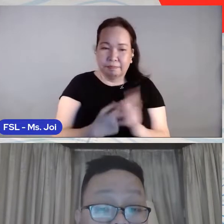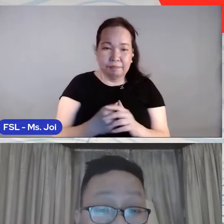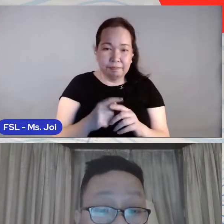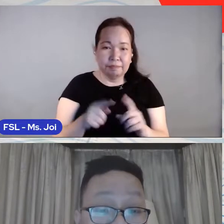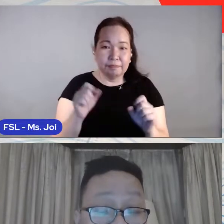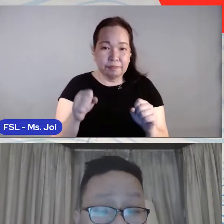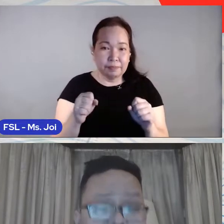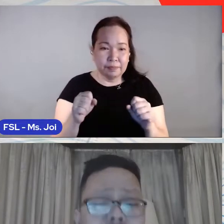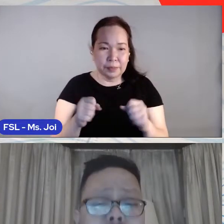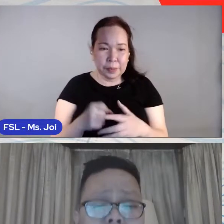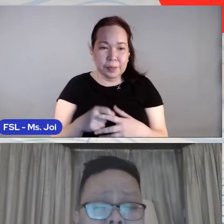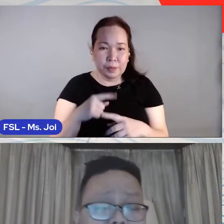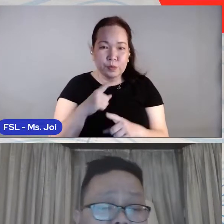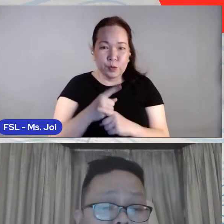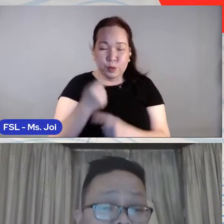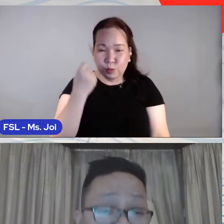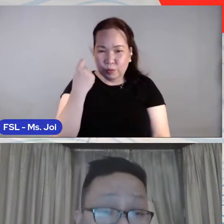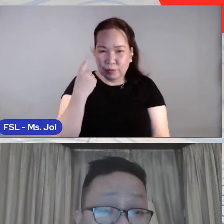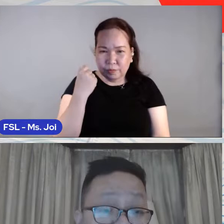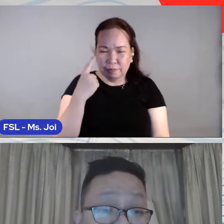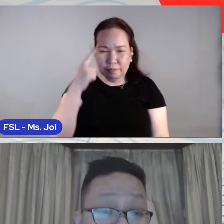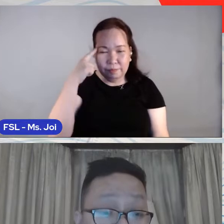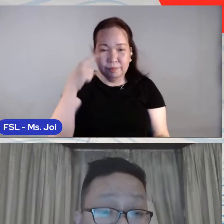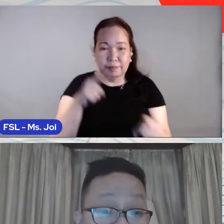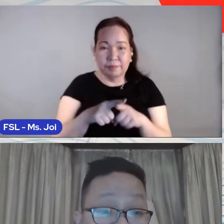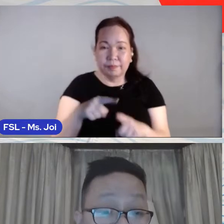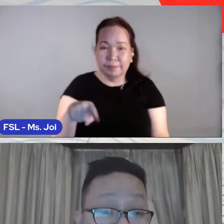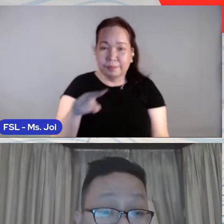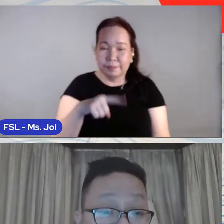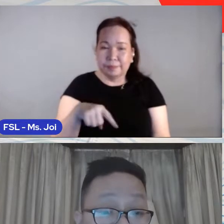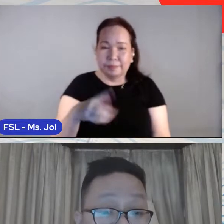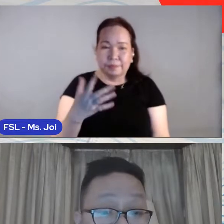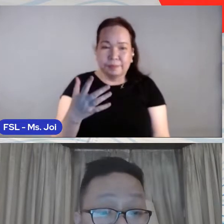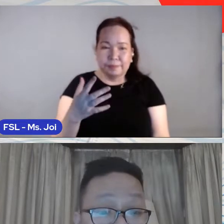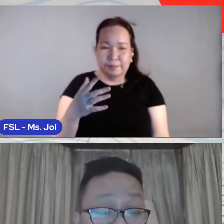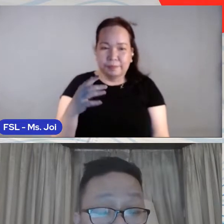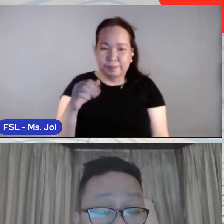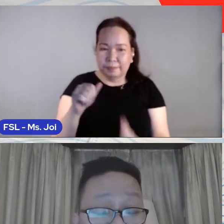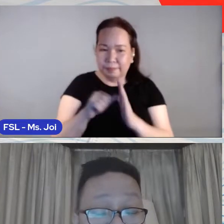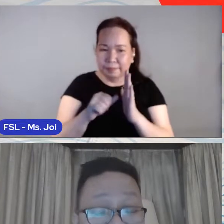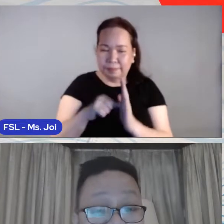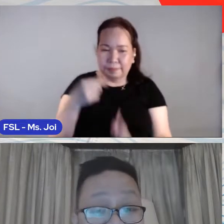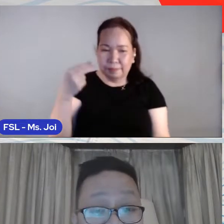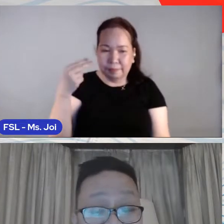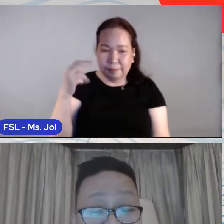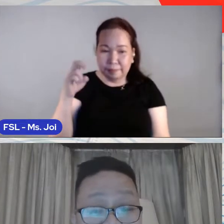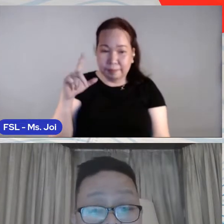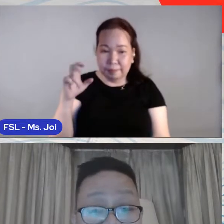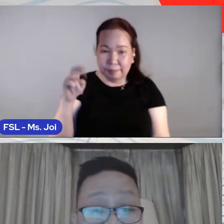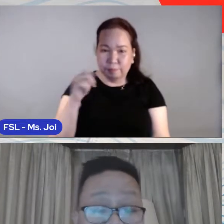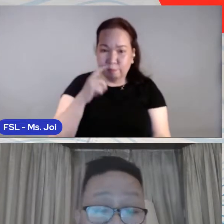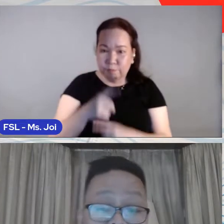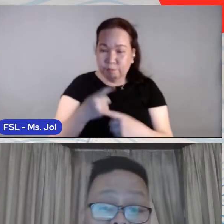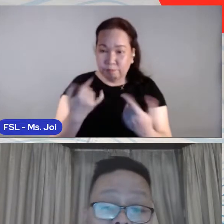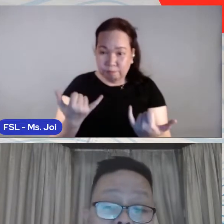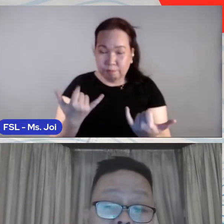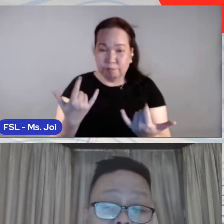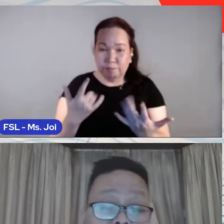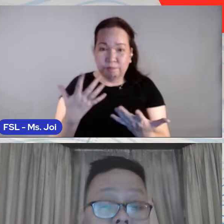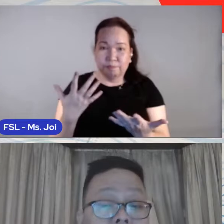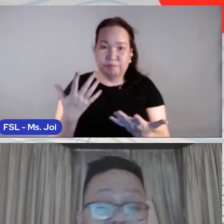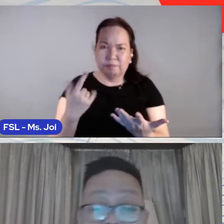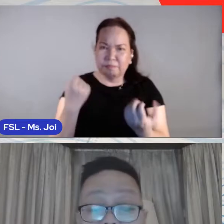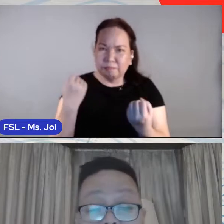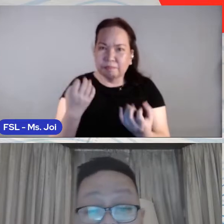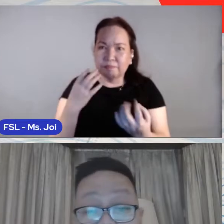agree with Attorney Helen. Napakaraming datos na makukuha dito sa ano na to, no, sa exercise na ito. And isang sinabi niya